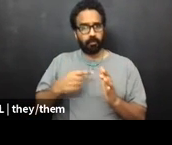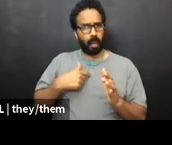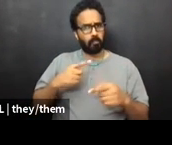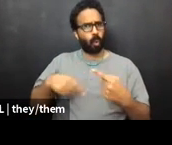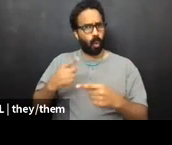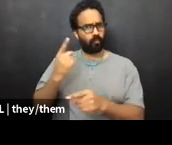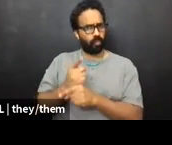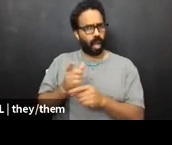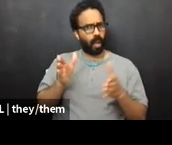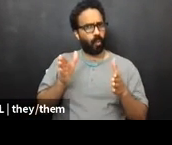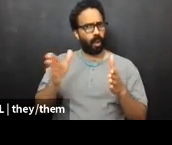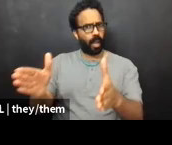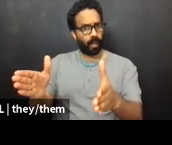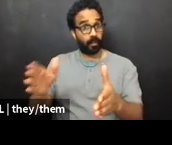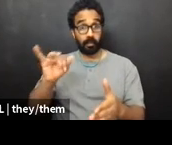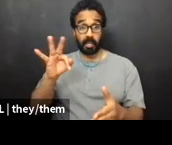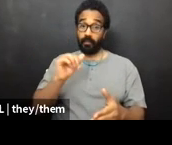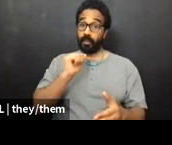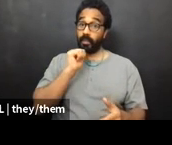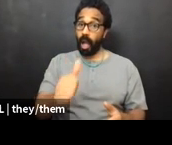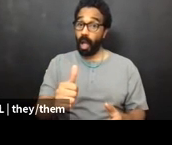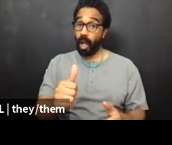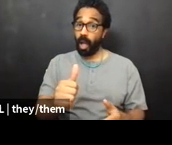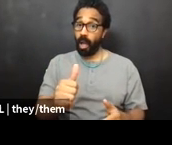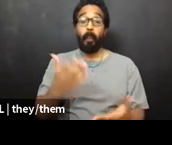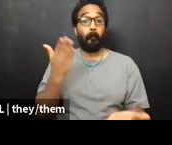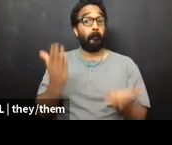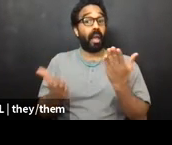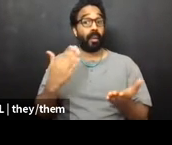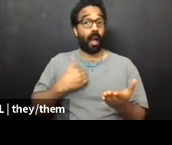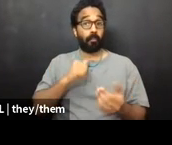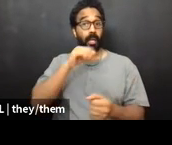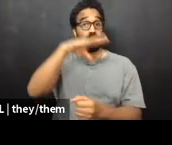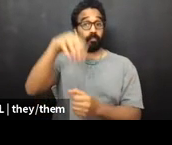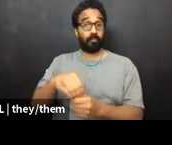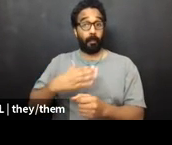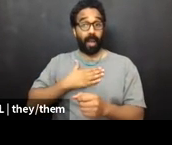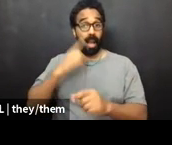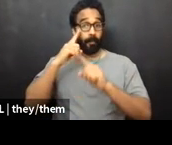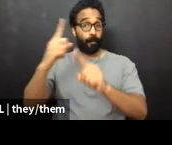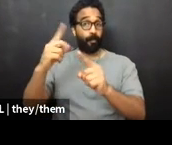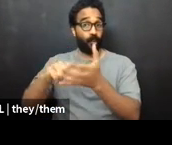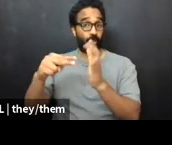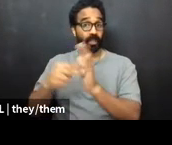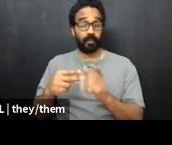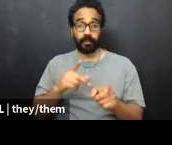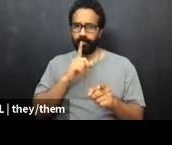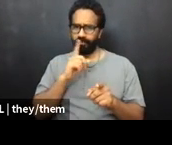on? Maybe you're not doing the thing that is truly your purpose. And to have something like that come out of